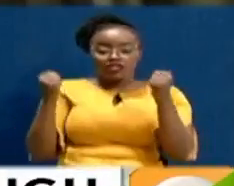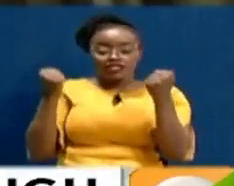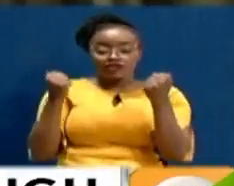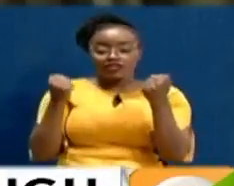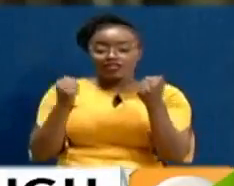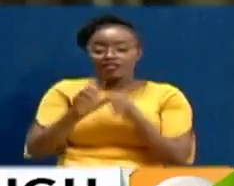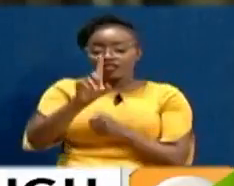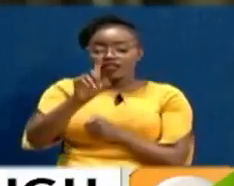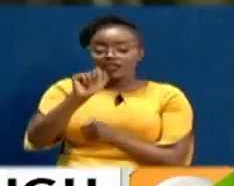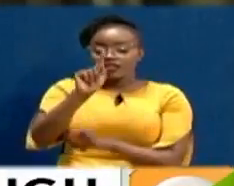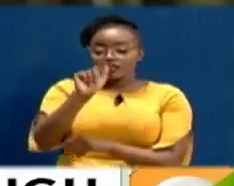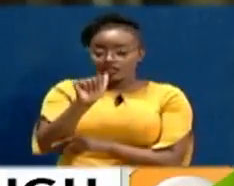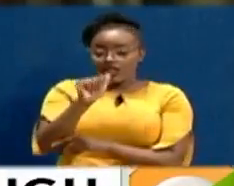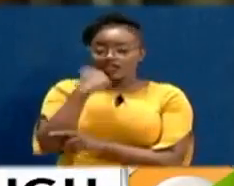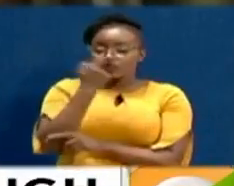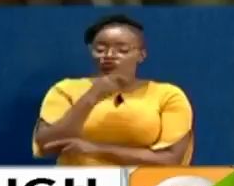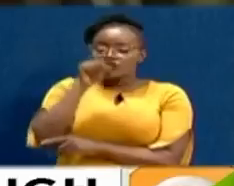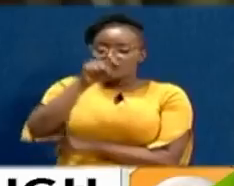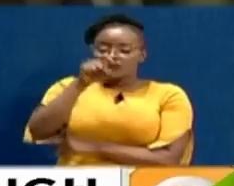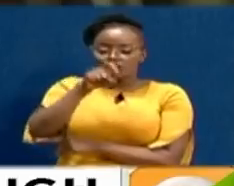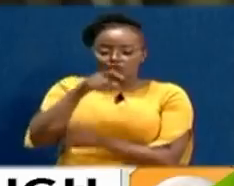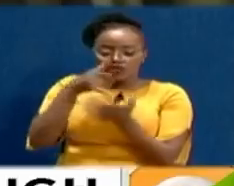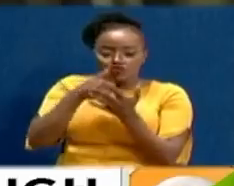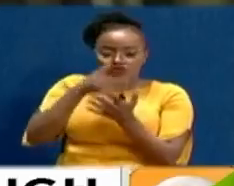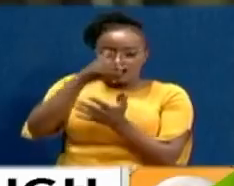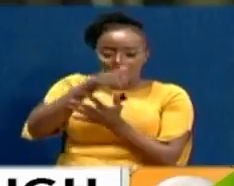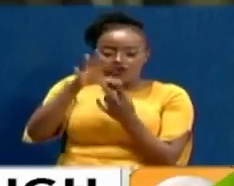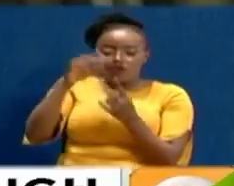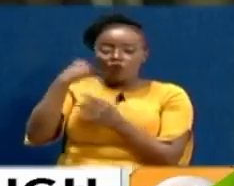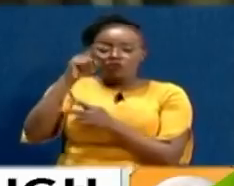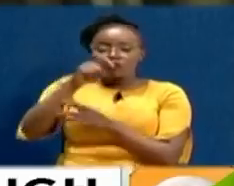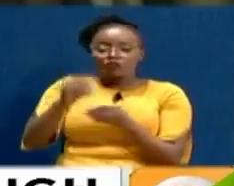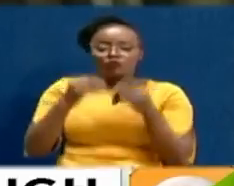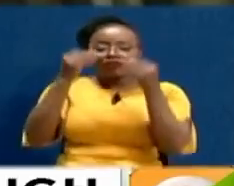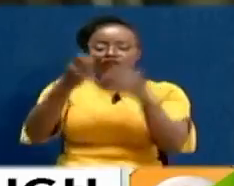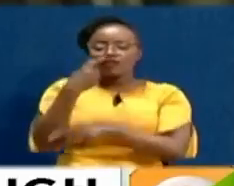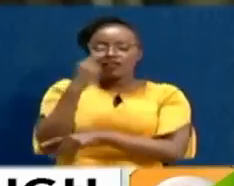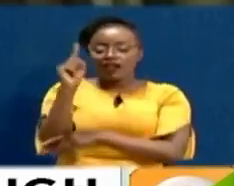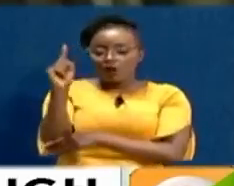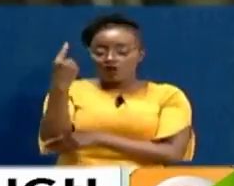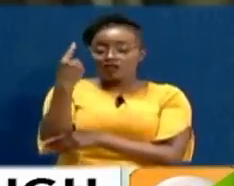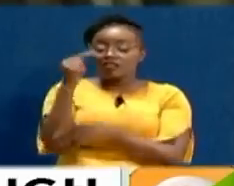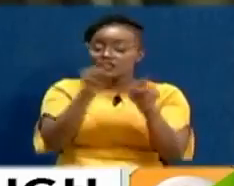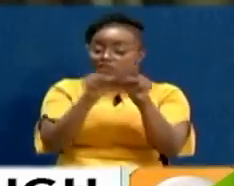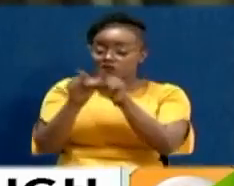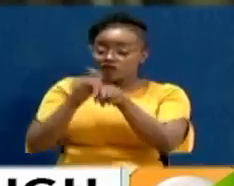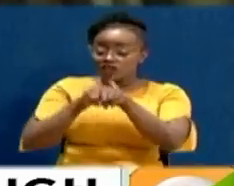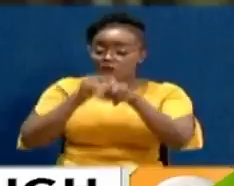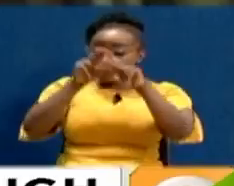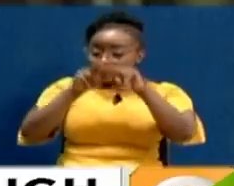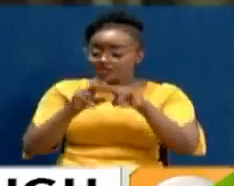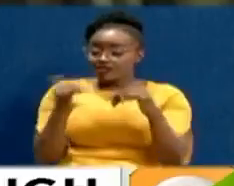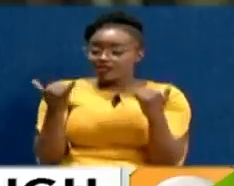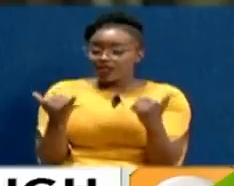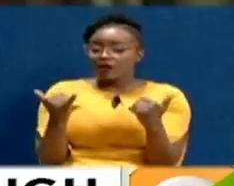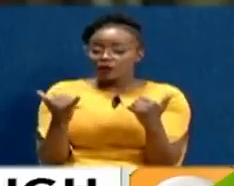data, who should actually be a priority in terms of who should get this vaccine first. And as we sit here